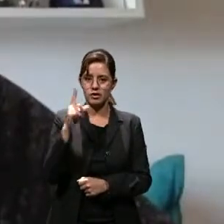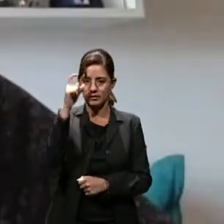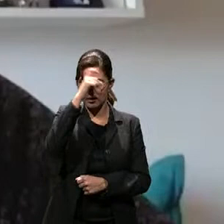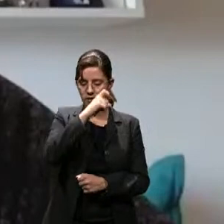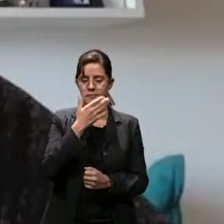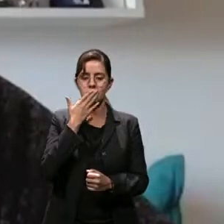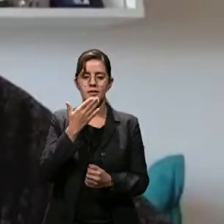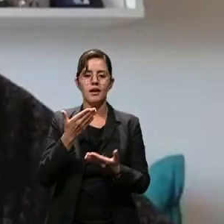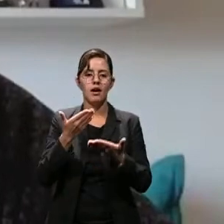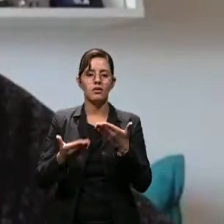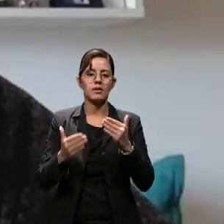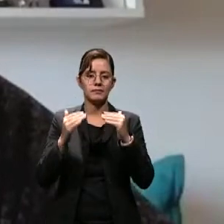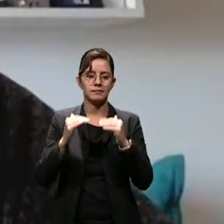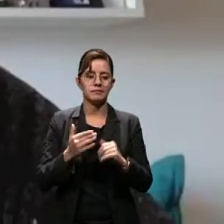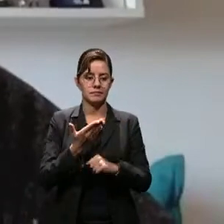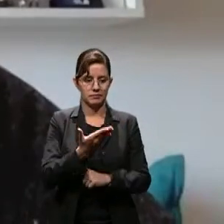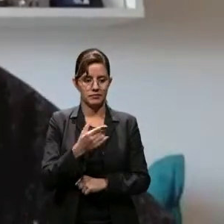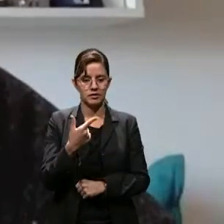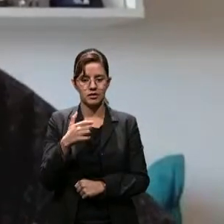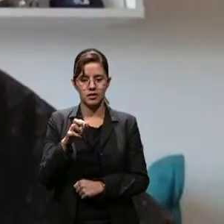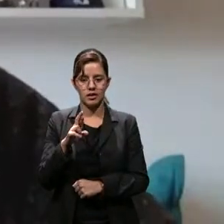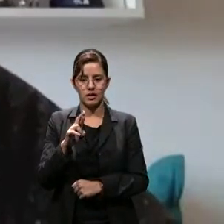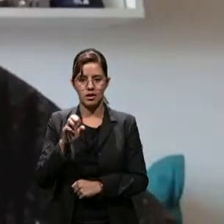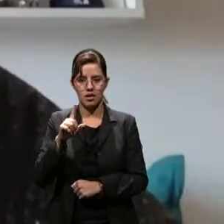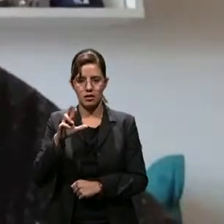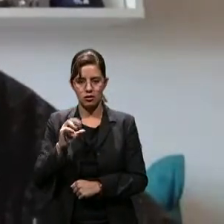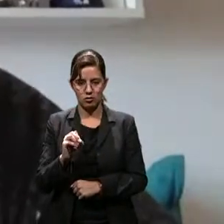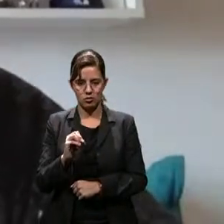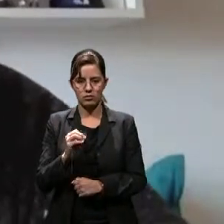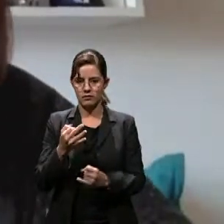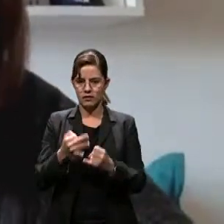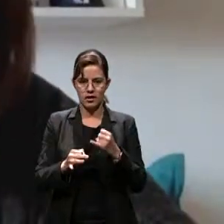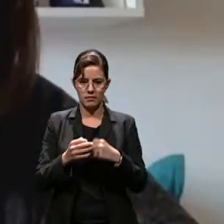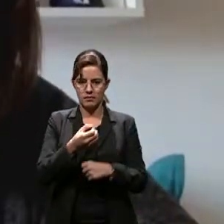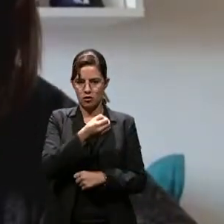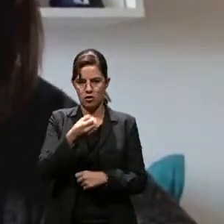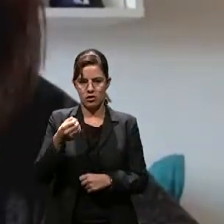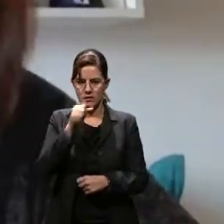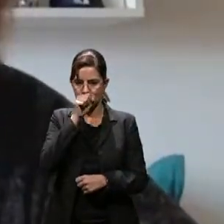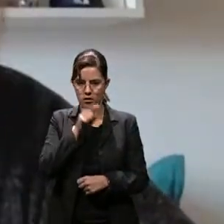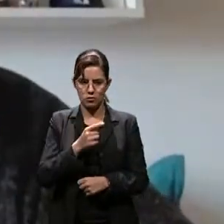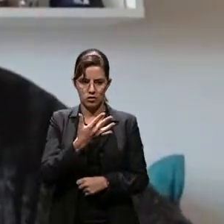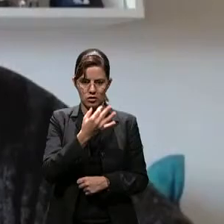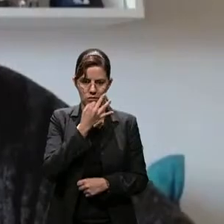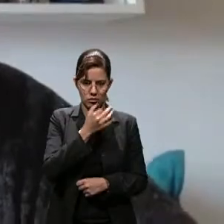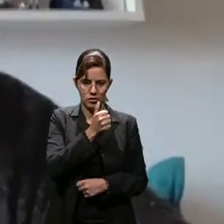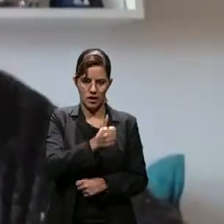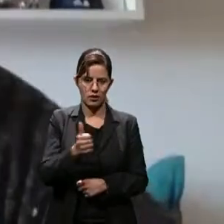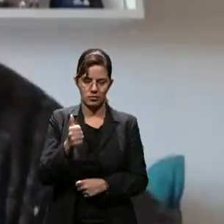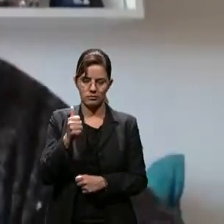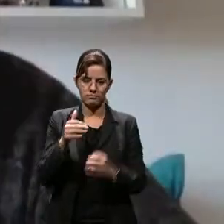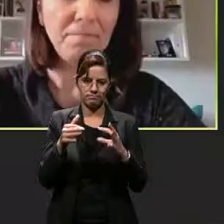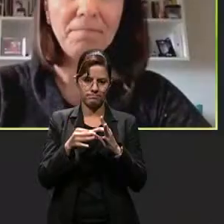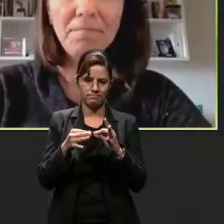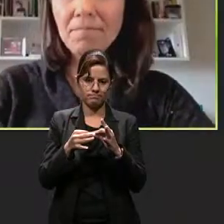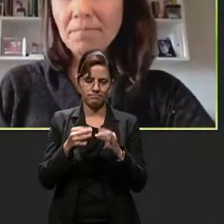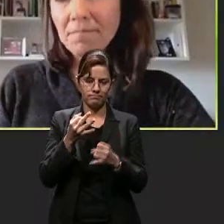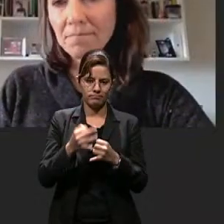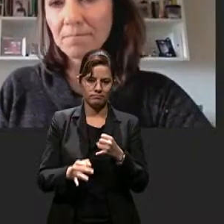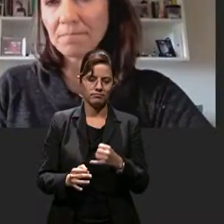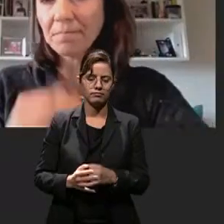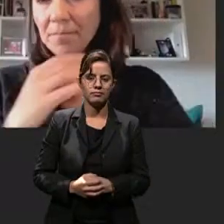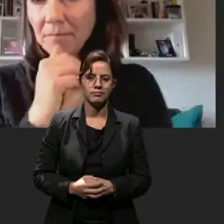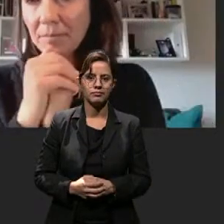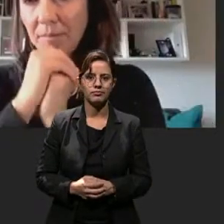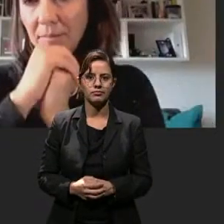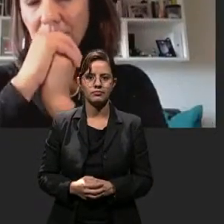now I want to give the floor to Gerardo, and we will follow the same order. Gerardo, you have 5 minutes to